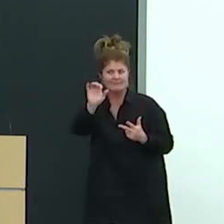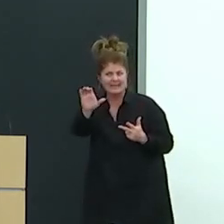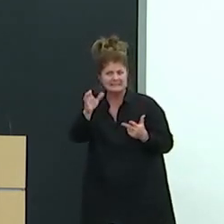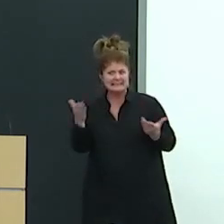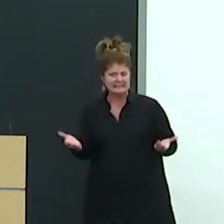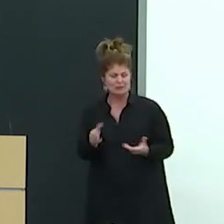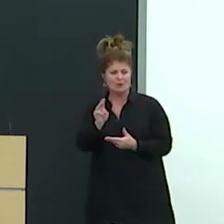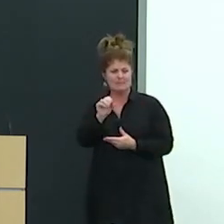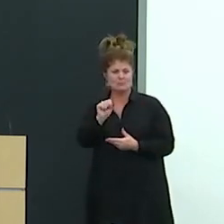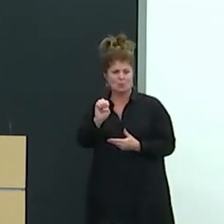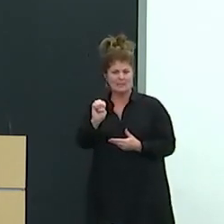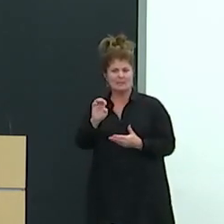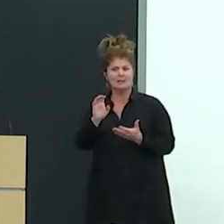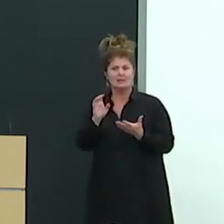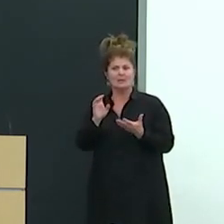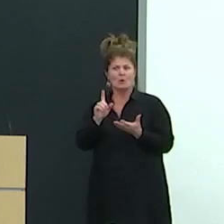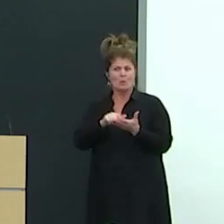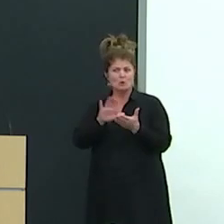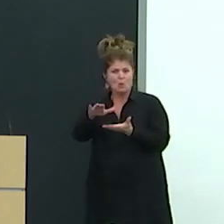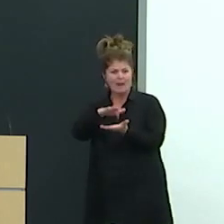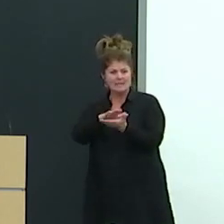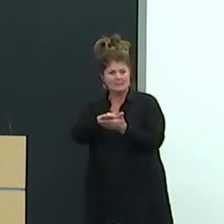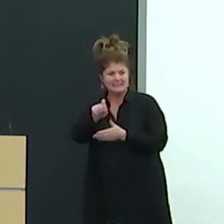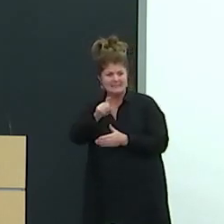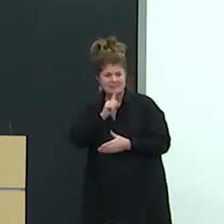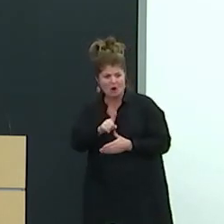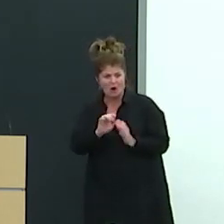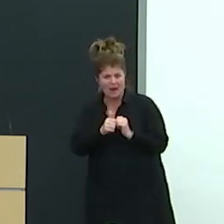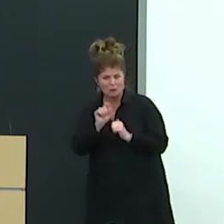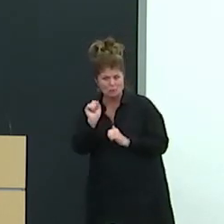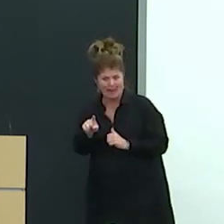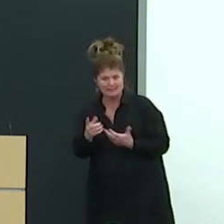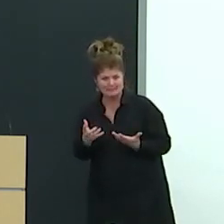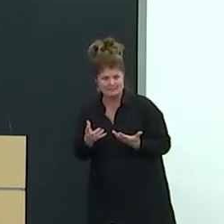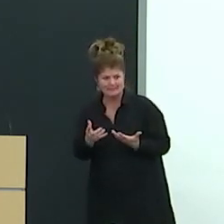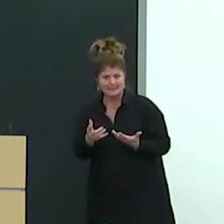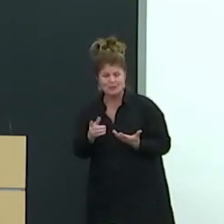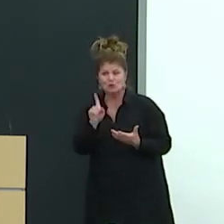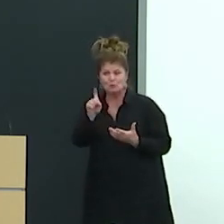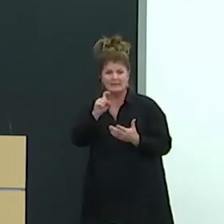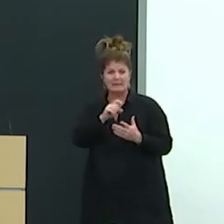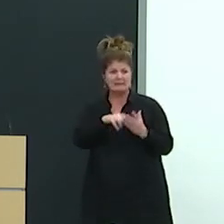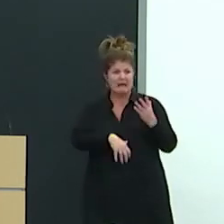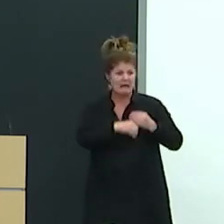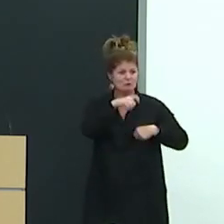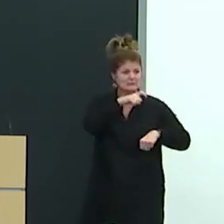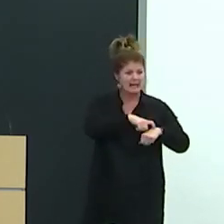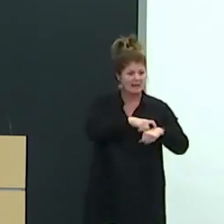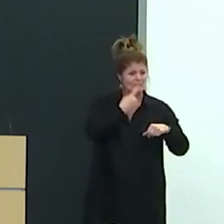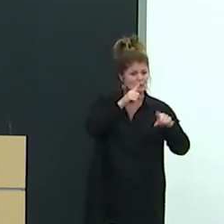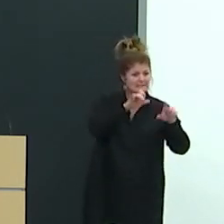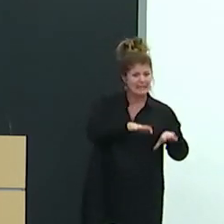MSOE what your academic needs are, whether it is extended test time or a scribe?